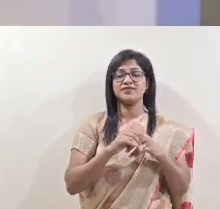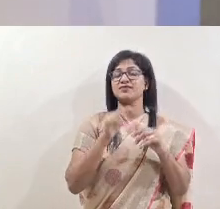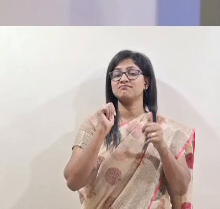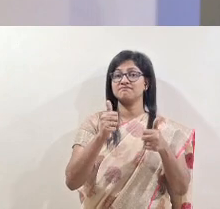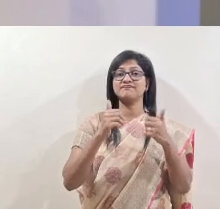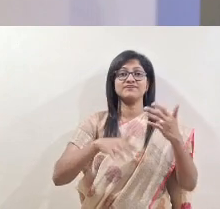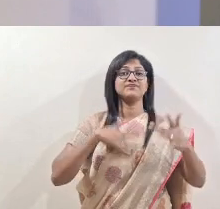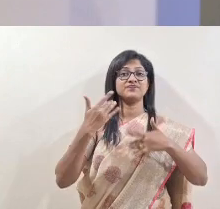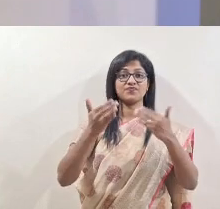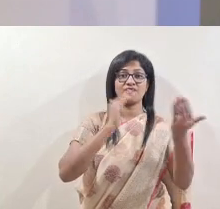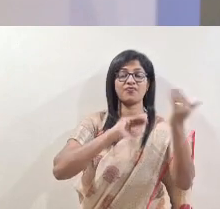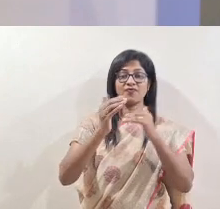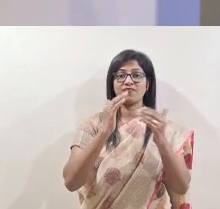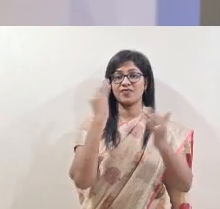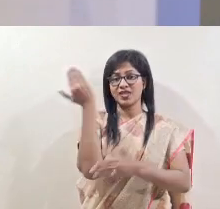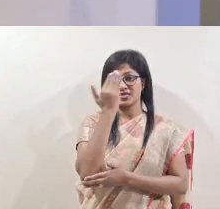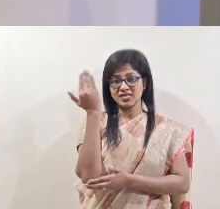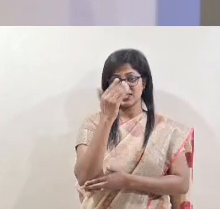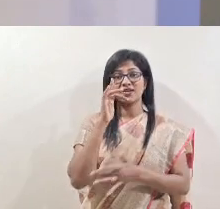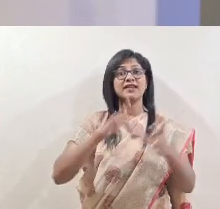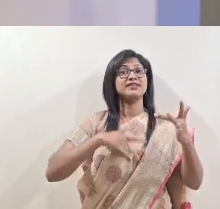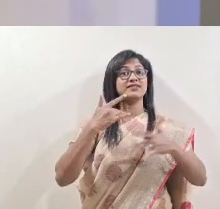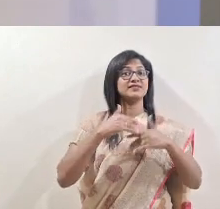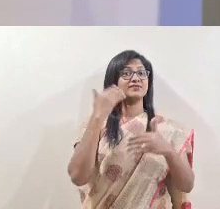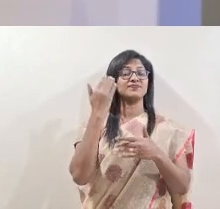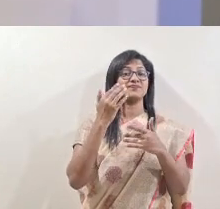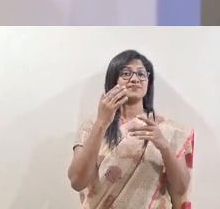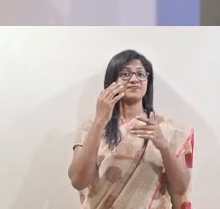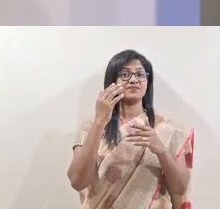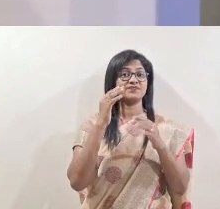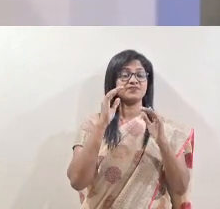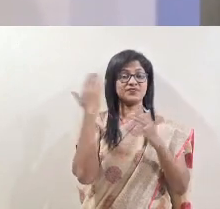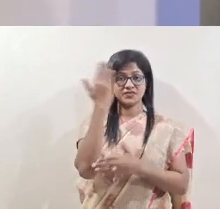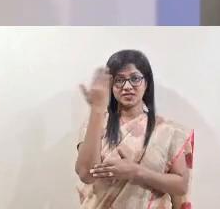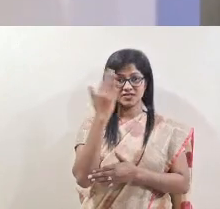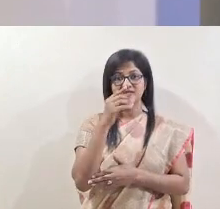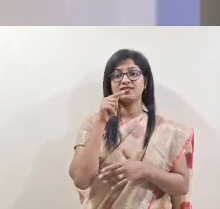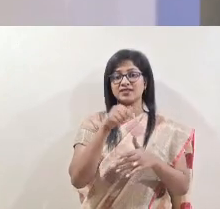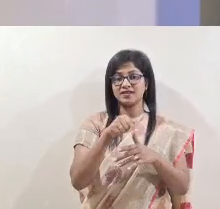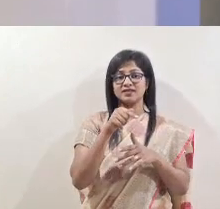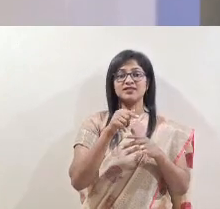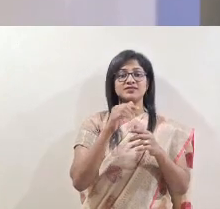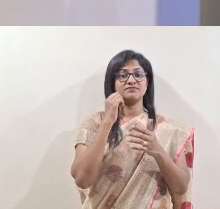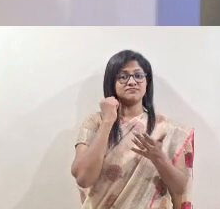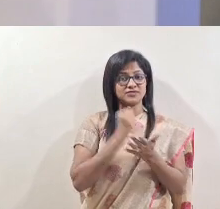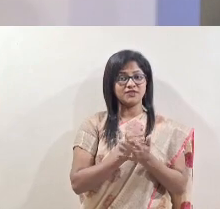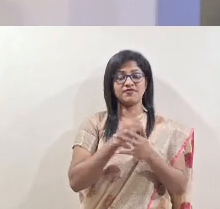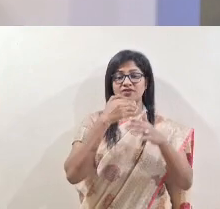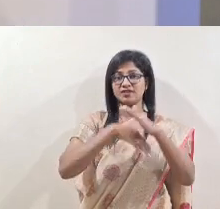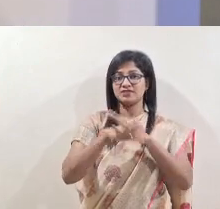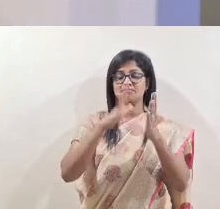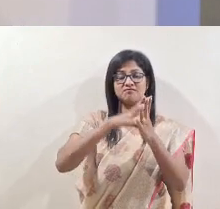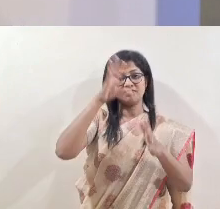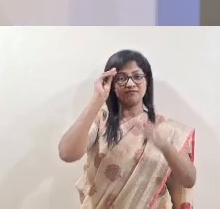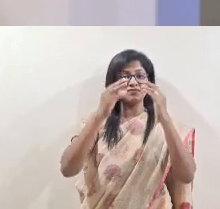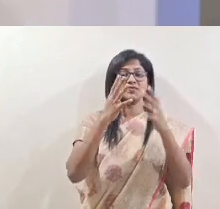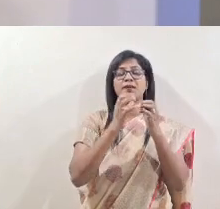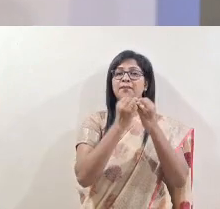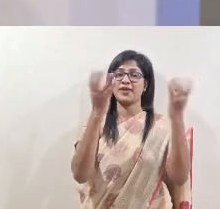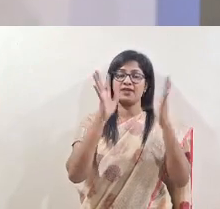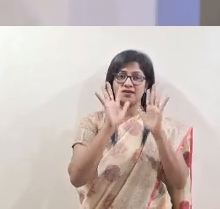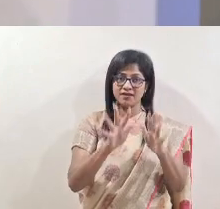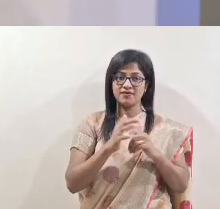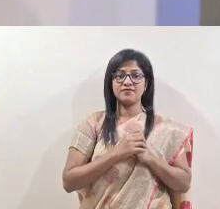session. I think it was a very interesting session, and there are definitely many takeaways from this session. So, I